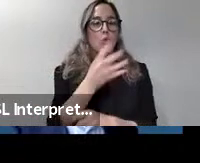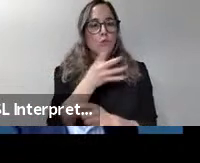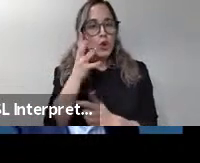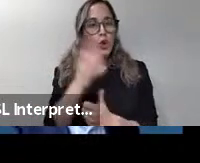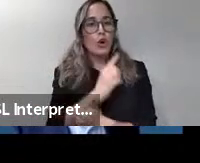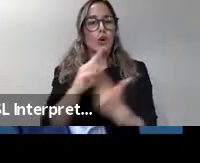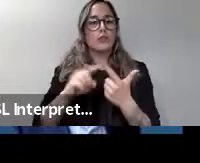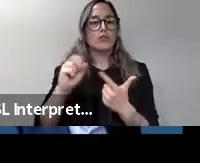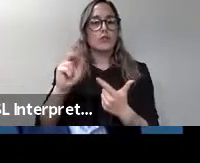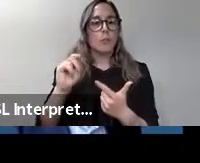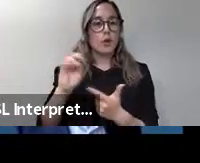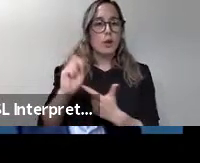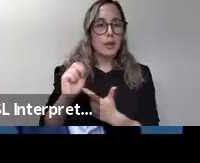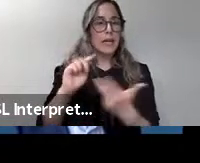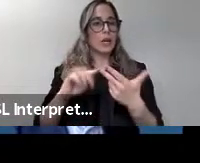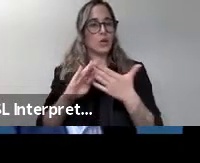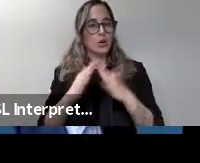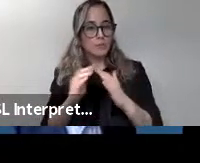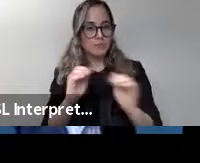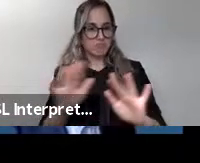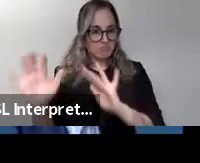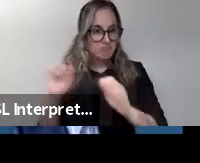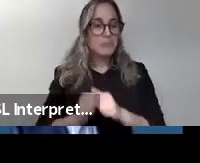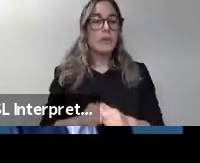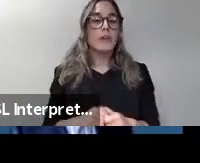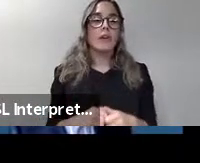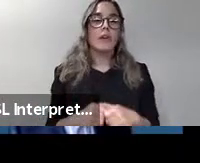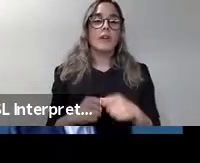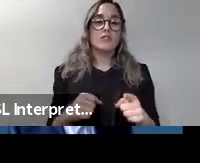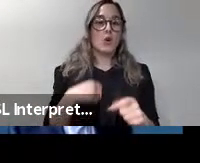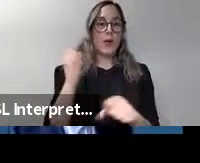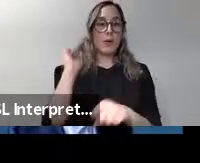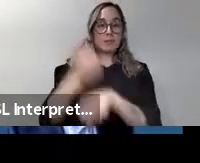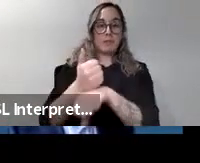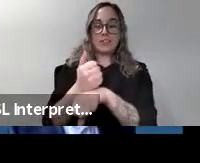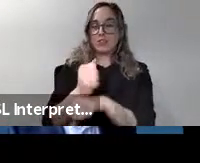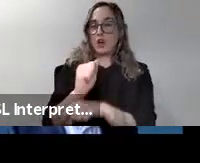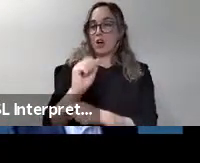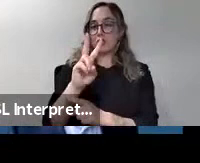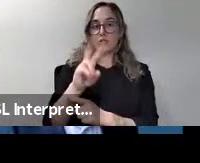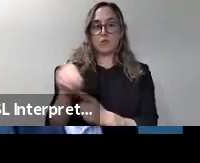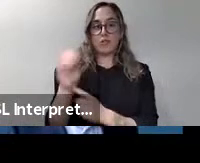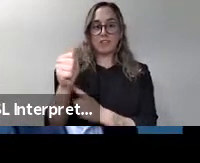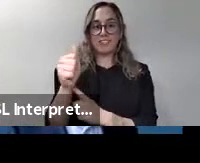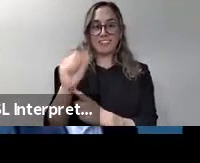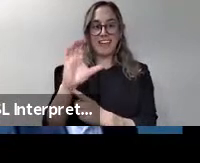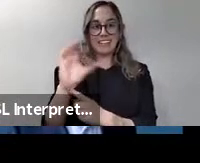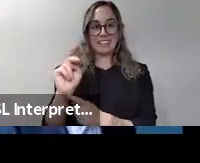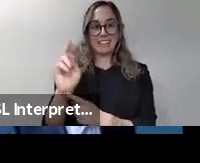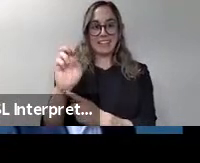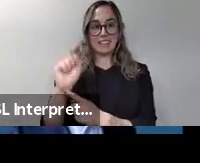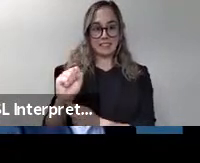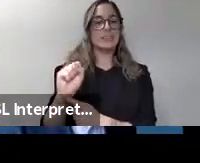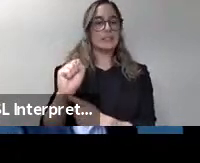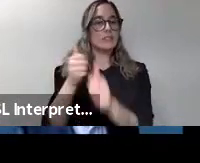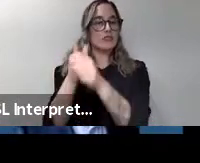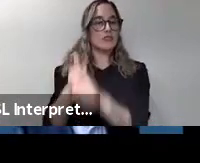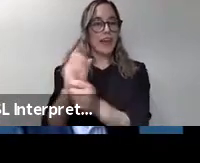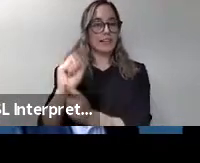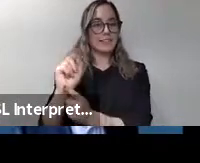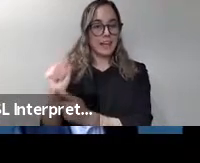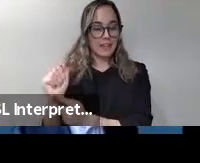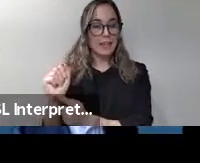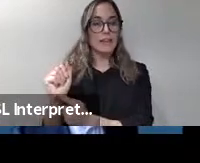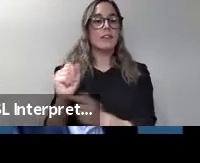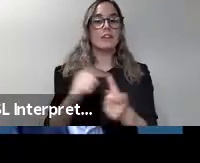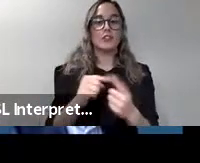urban. Population estimates were based on the 2010 U.S. Census tract level data, and the 95 airport mean of